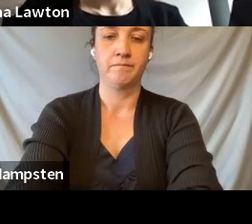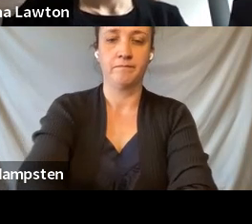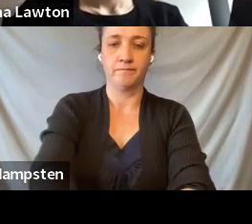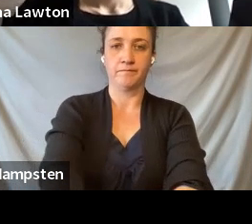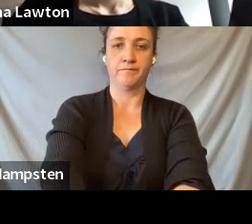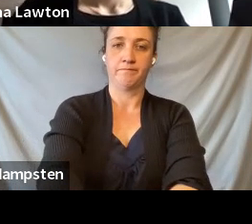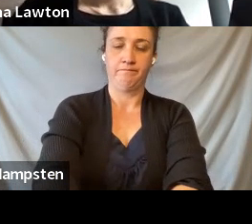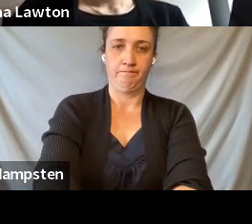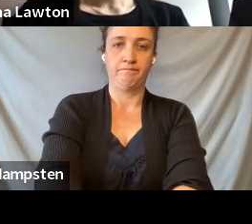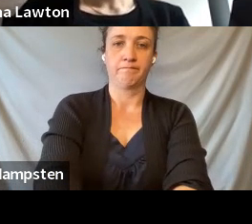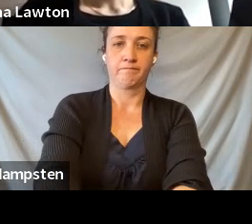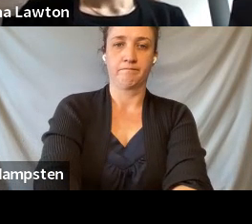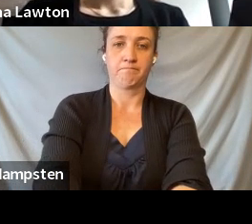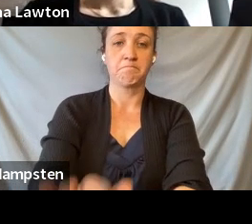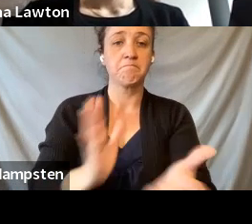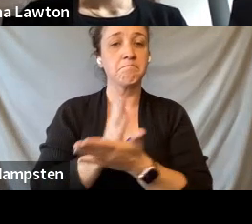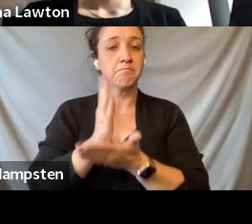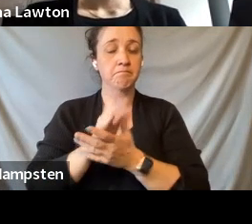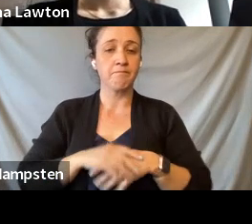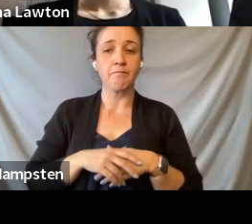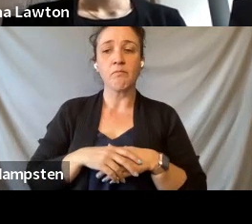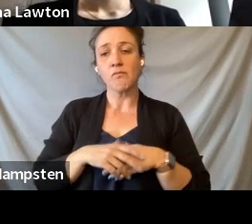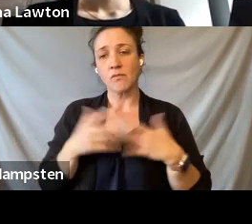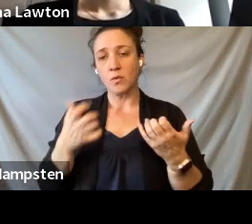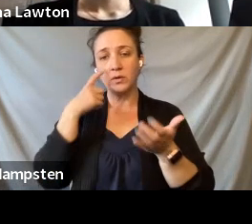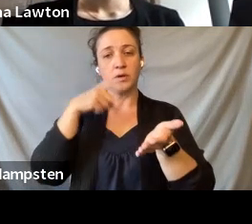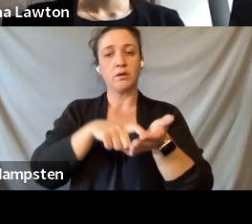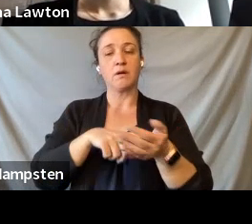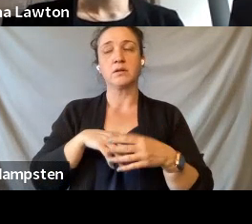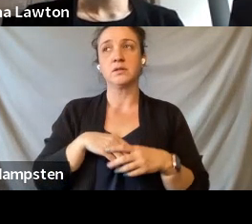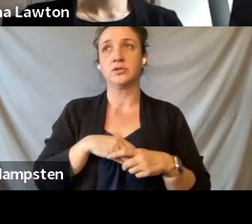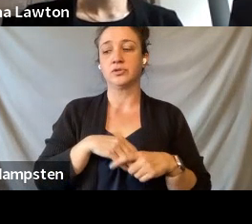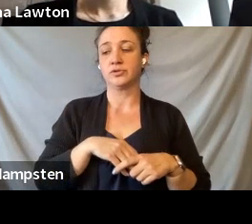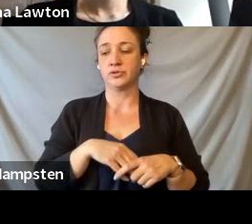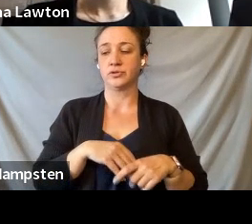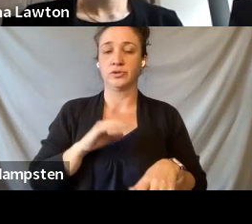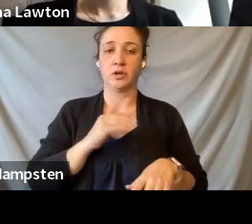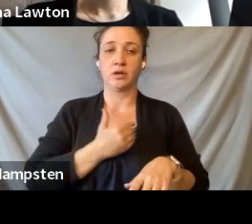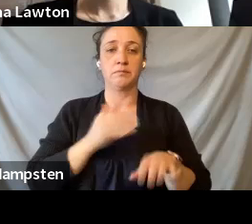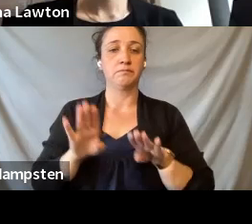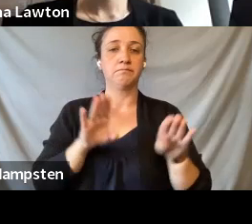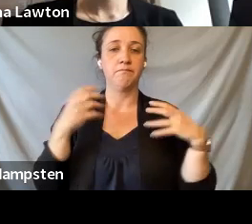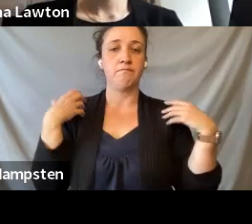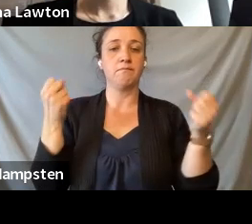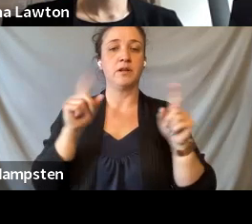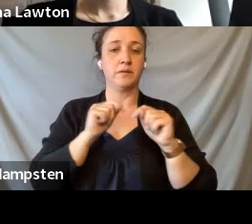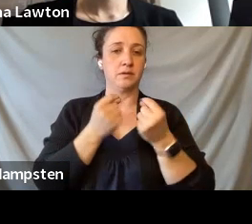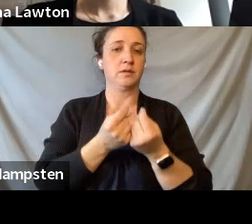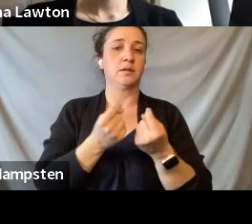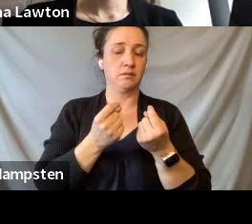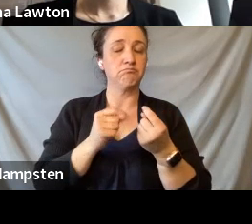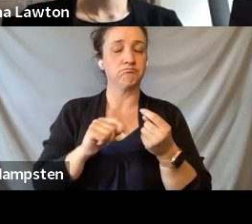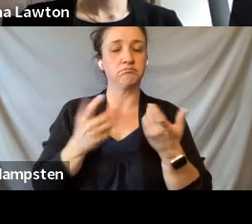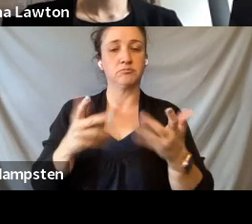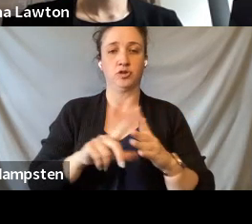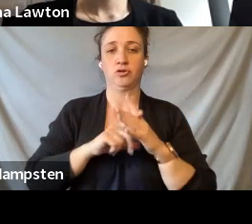all right. I did want to acknowledge that our behavioral health team has started